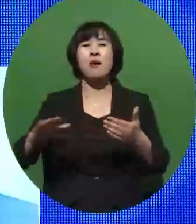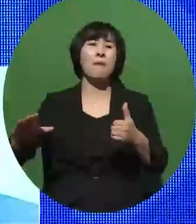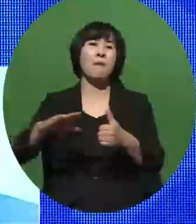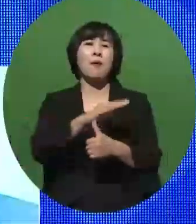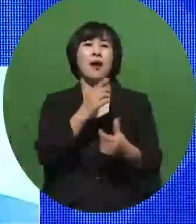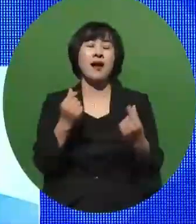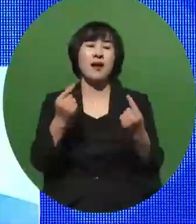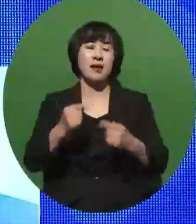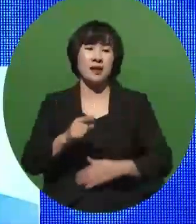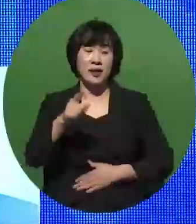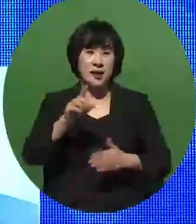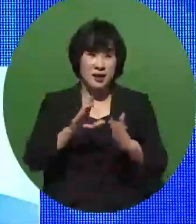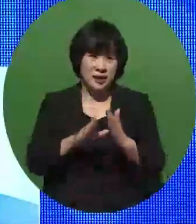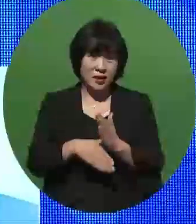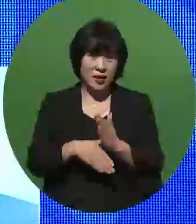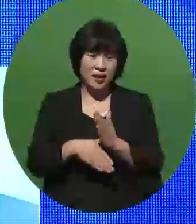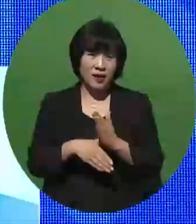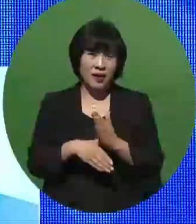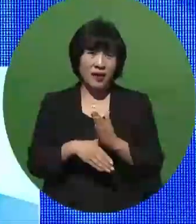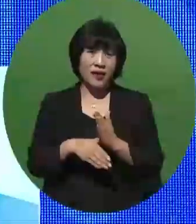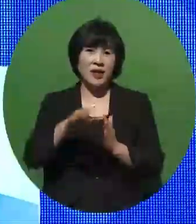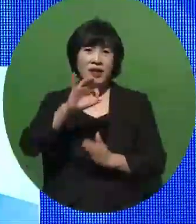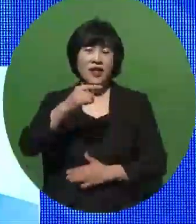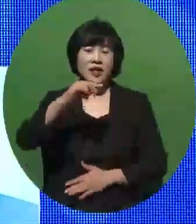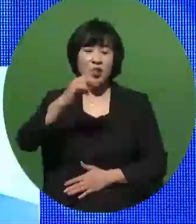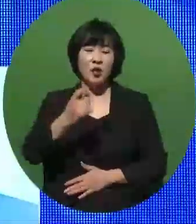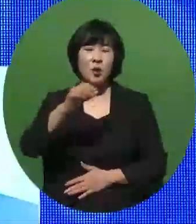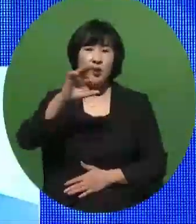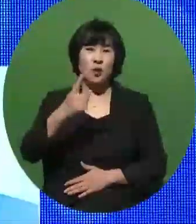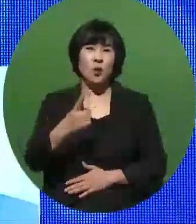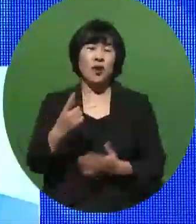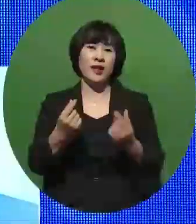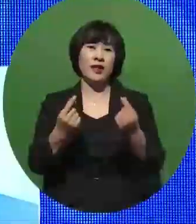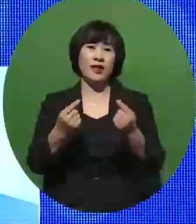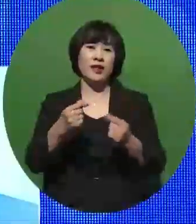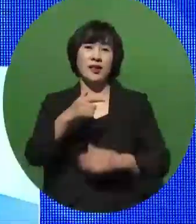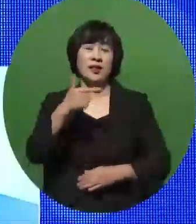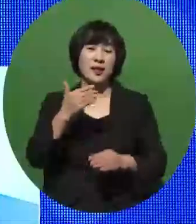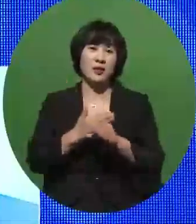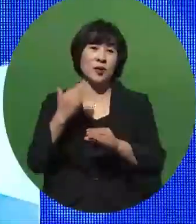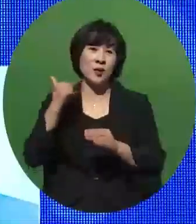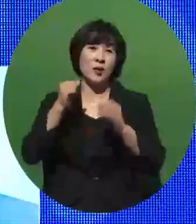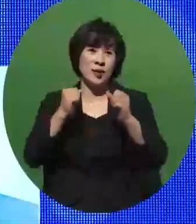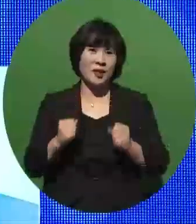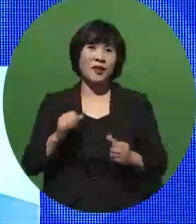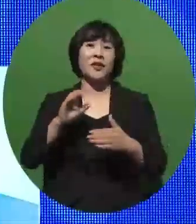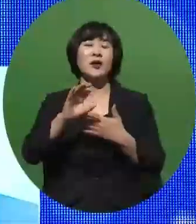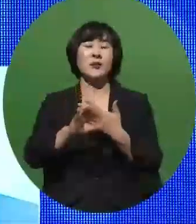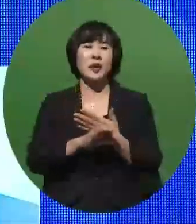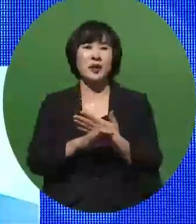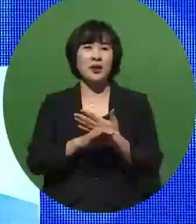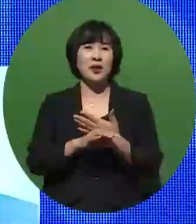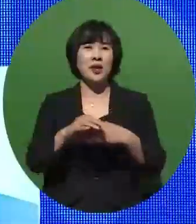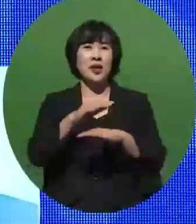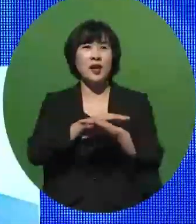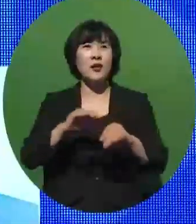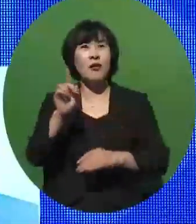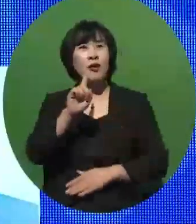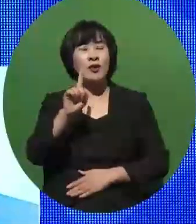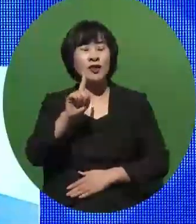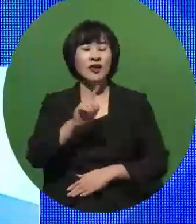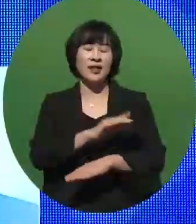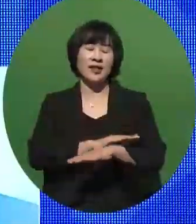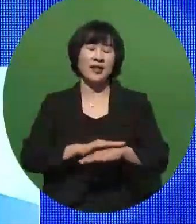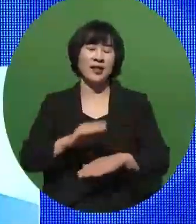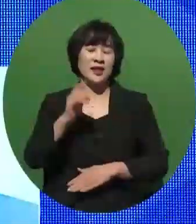wars and poverty are threatening human race. And at times like these, I wonder what President Kim Dae-jung, who